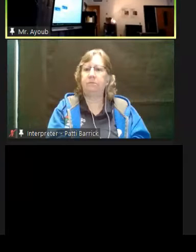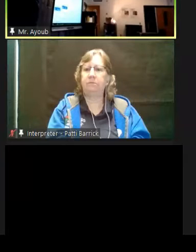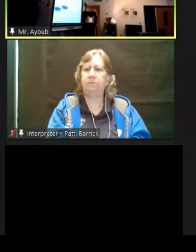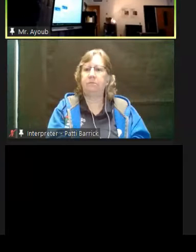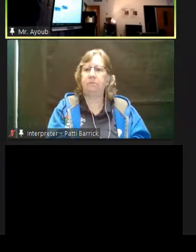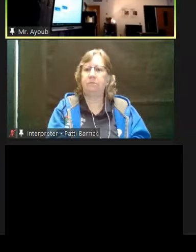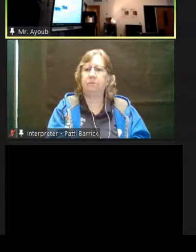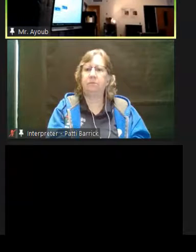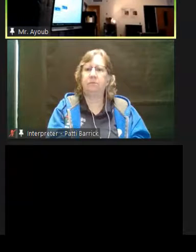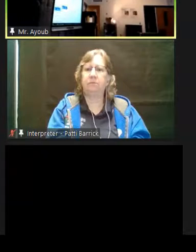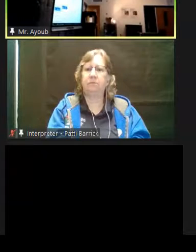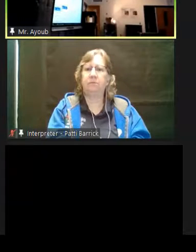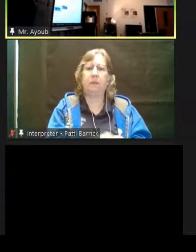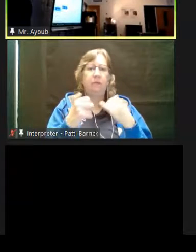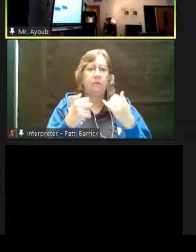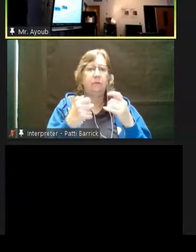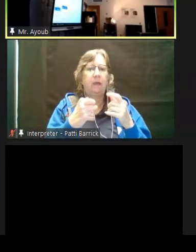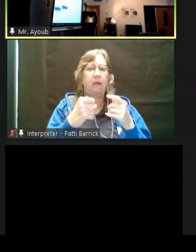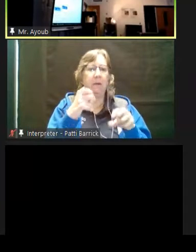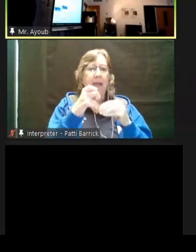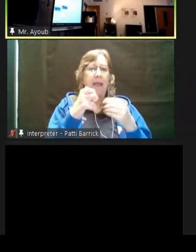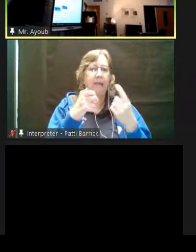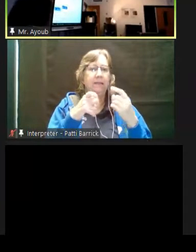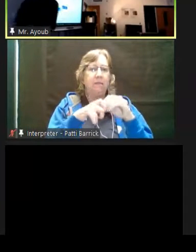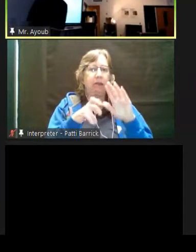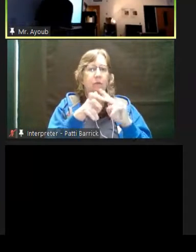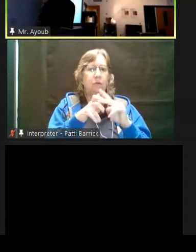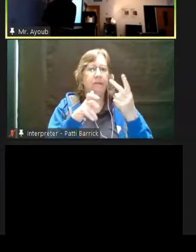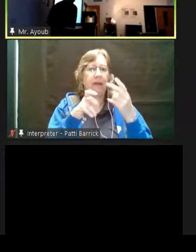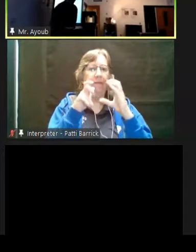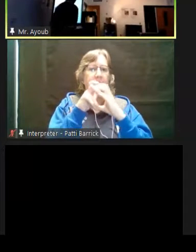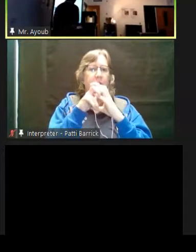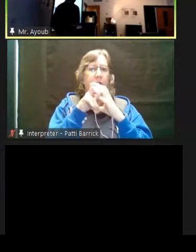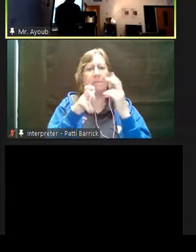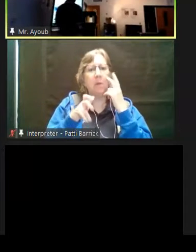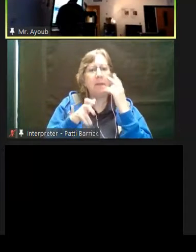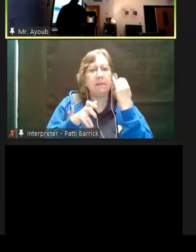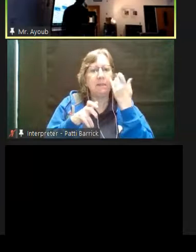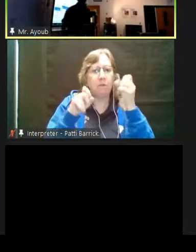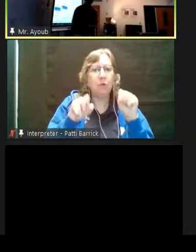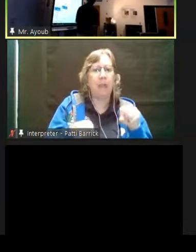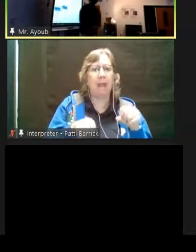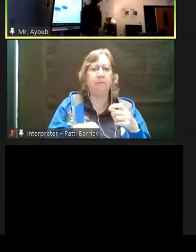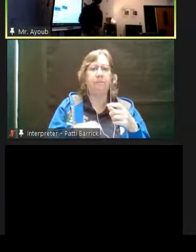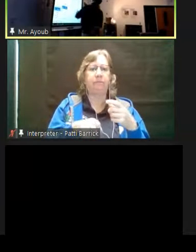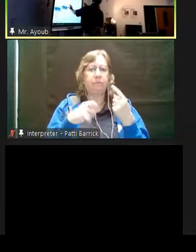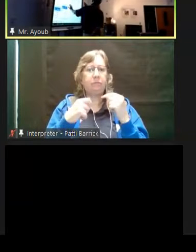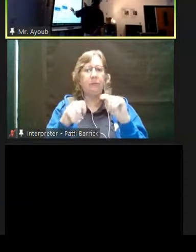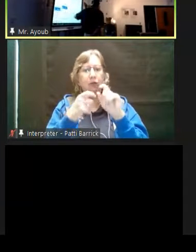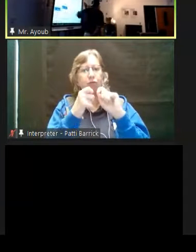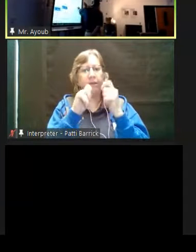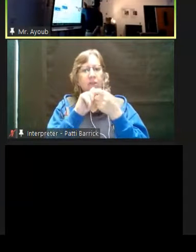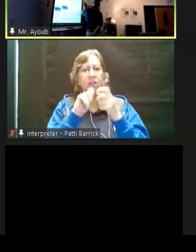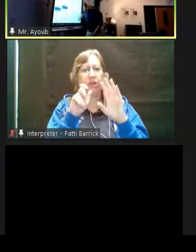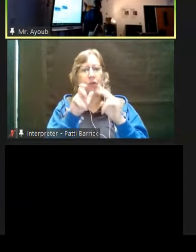So make a change to your second paragraph. Let's see if you guys know how to do that. So make a change, save